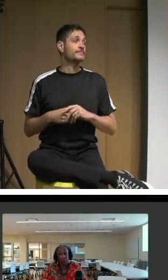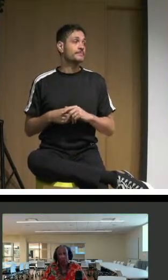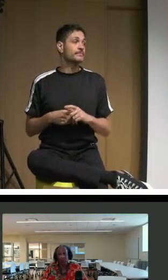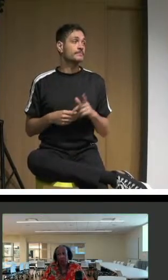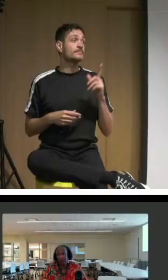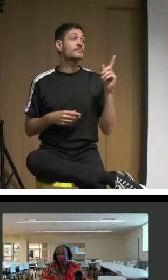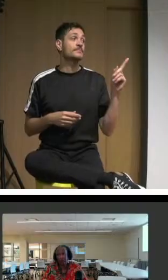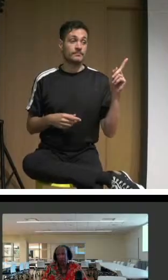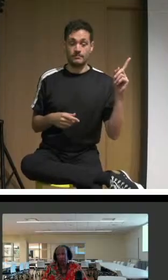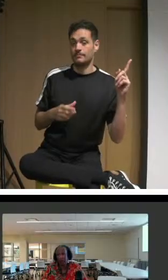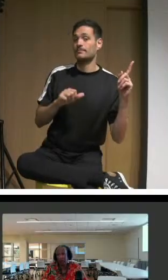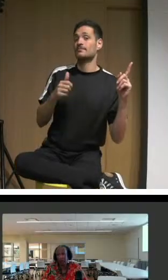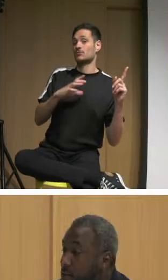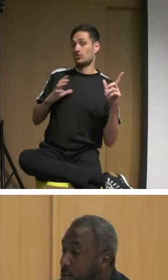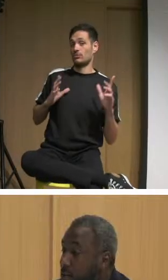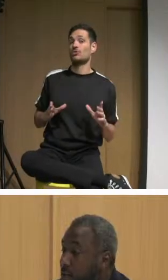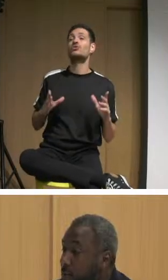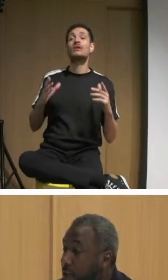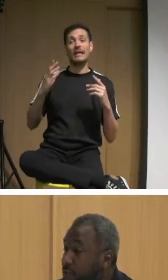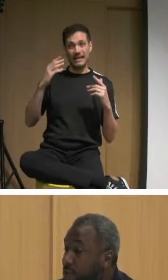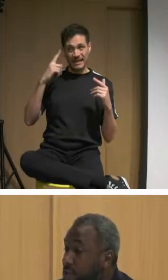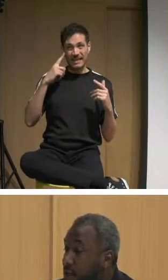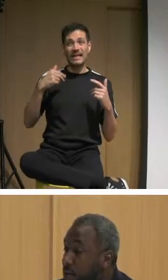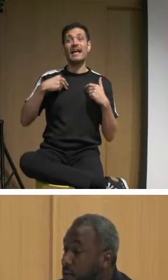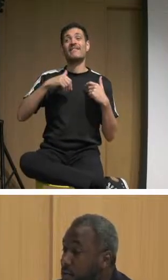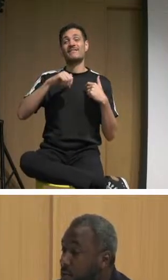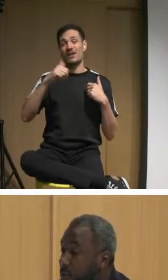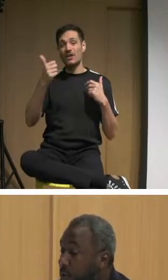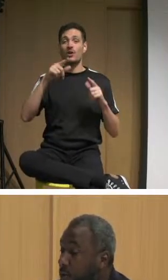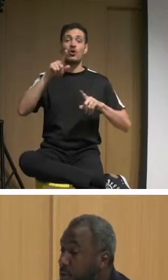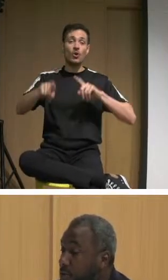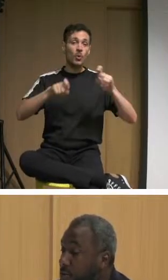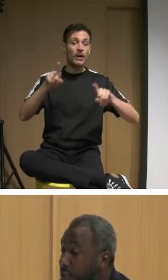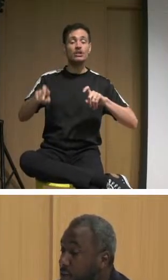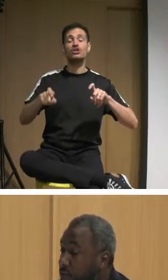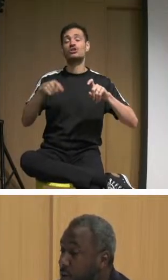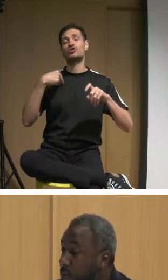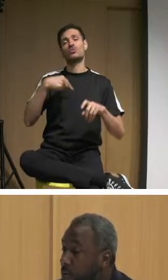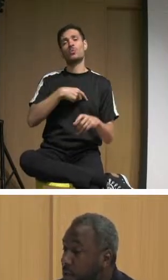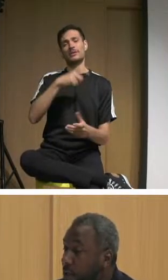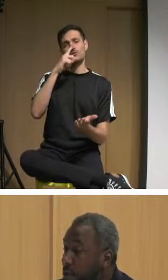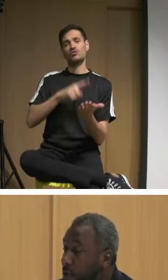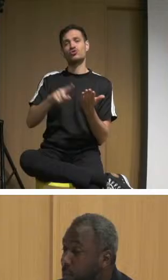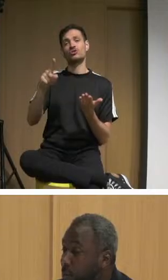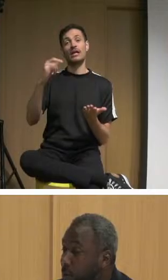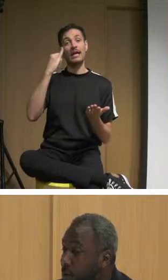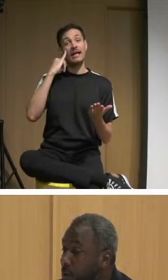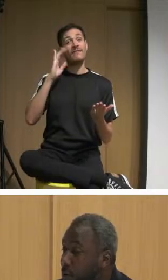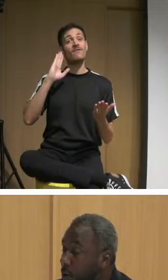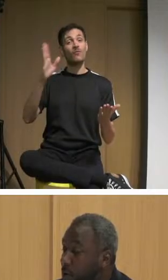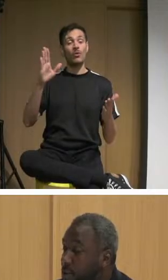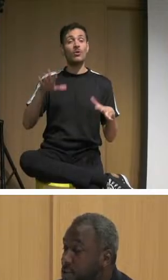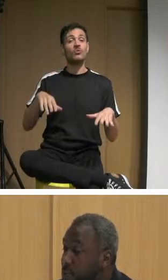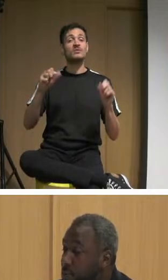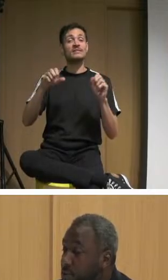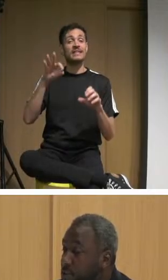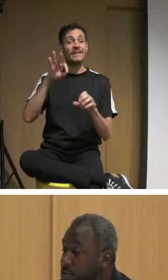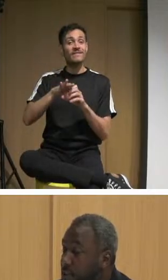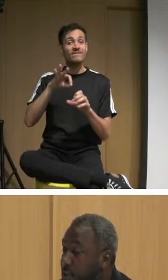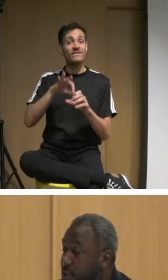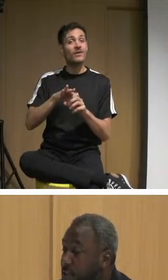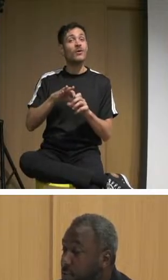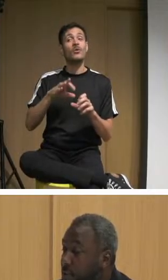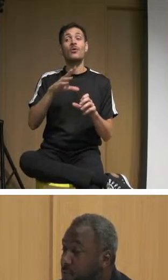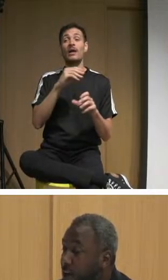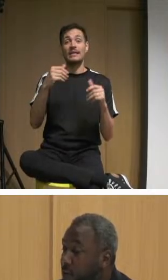of questions that were presented that we have to check on, and so if we're going to take a vote and there are more or additional positions